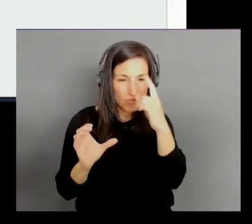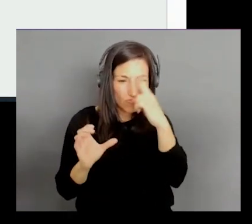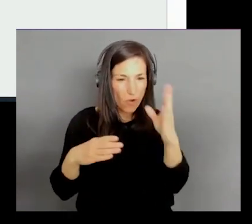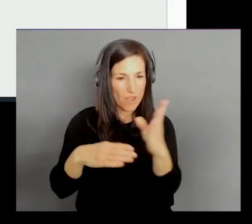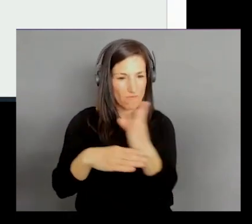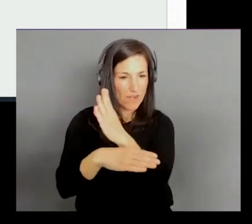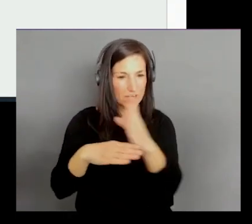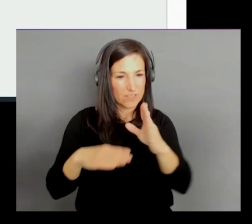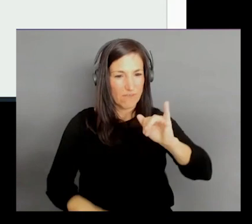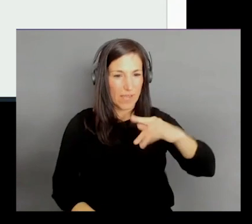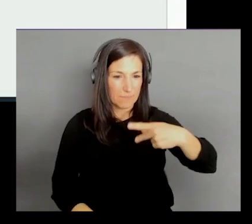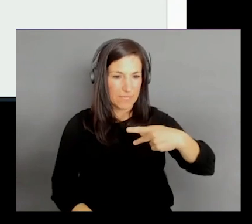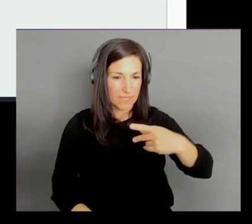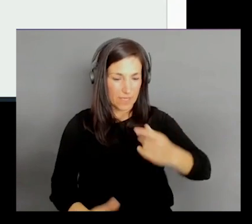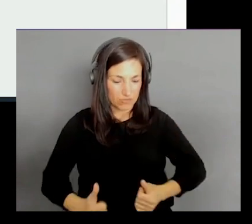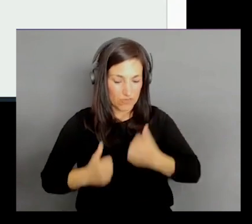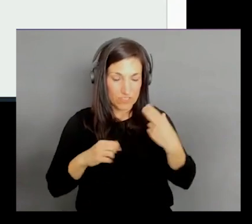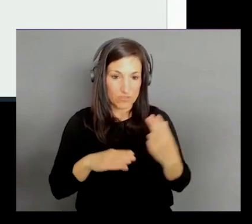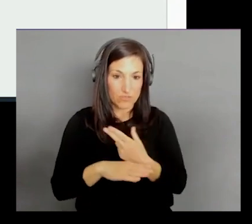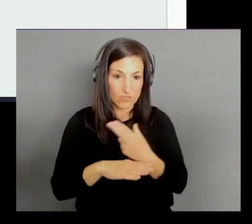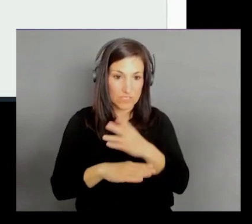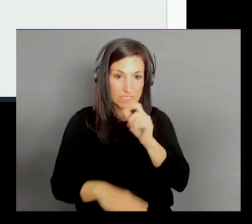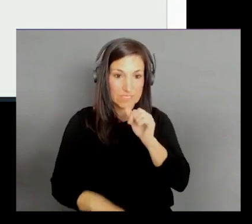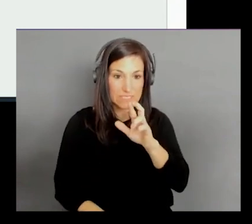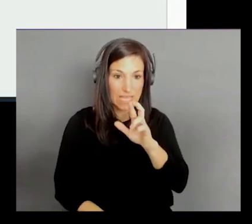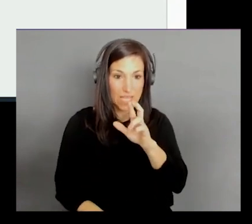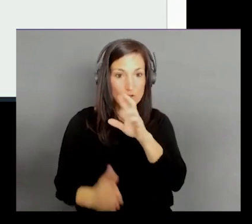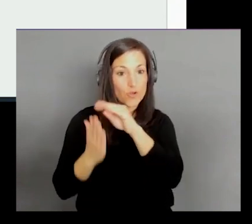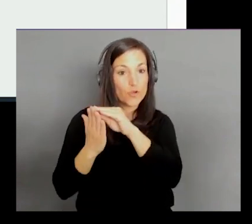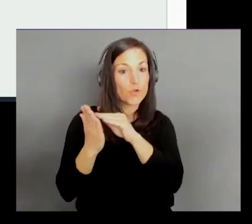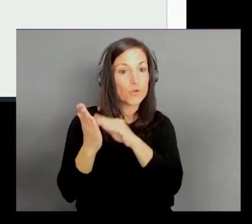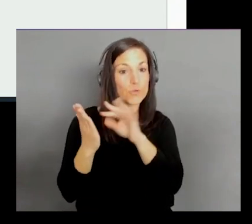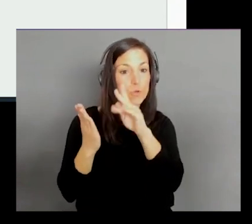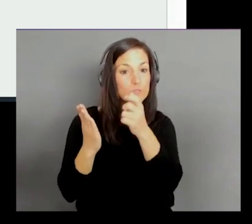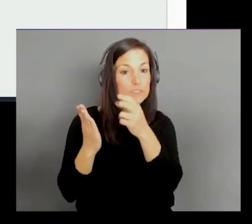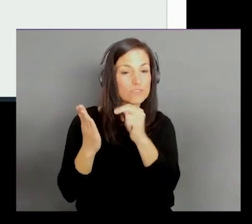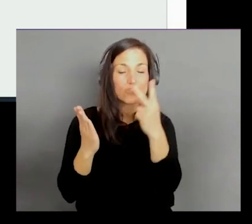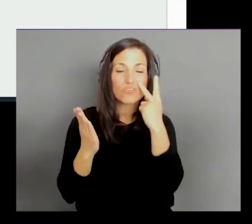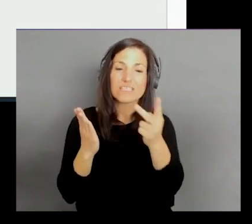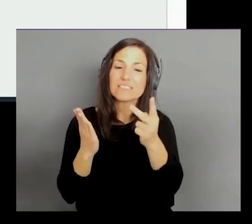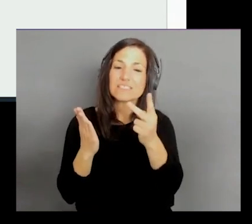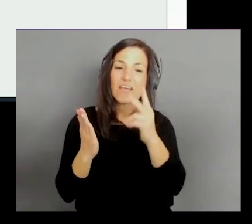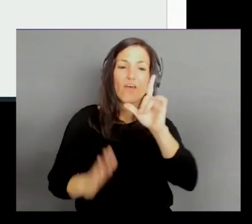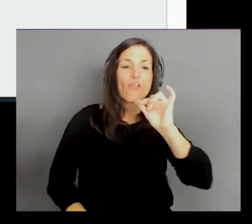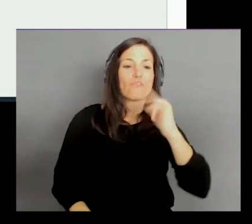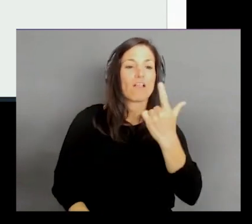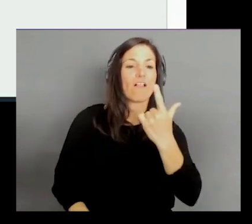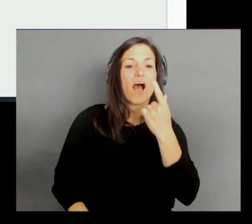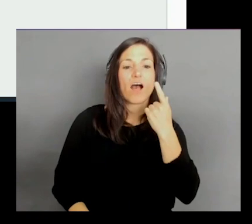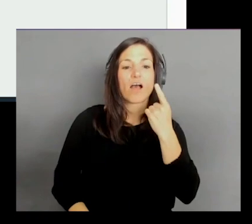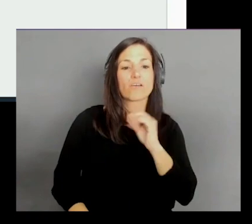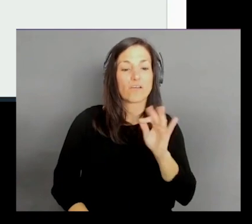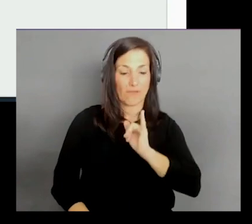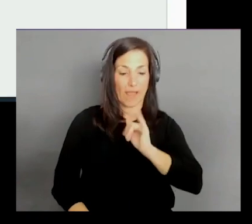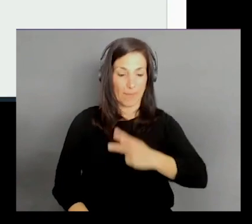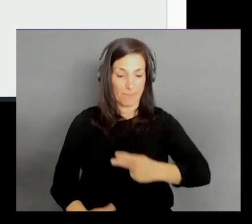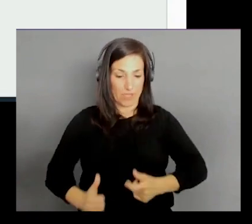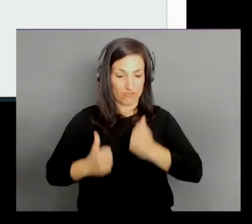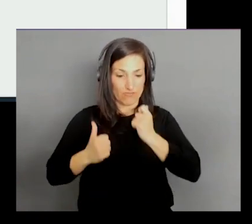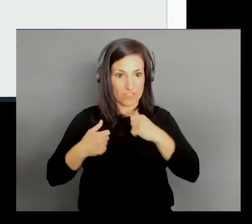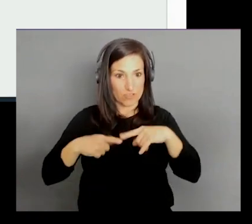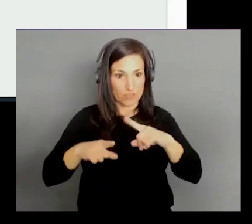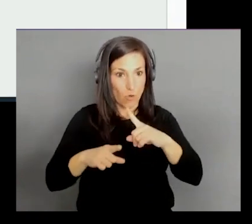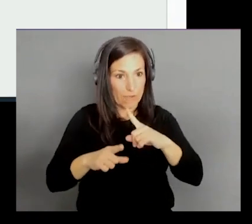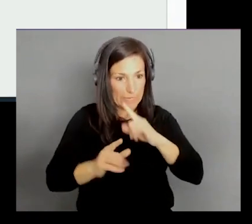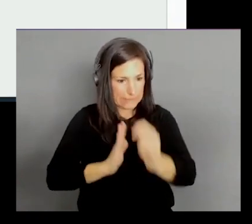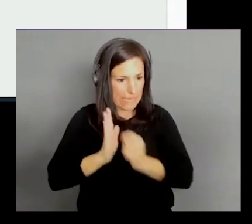CIDR notation to view the logs of the activity of an IP address over time. So if I enter that CIDR range